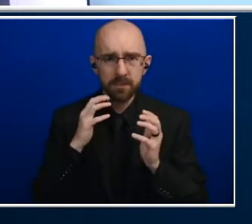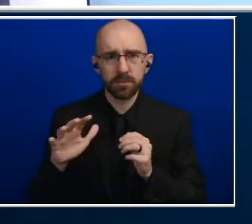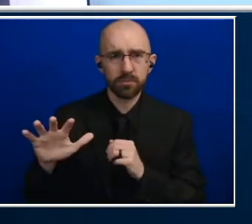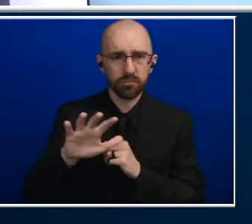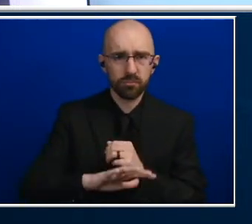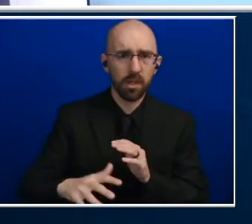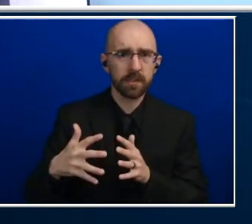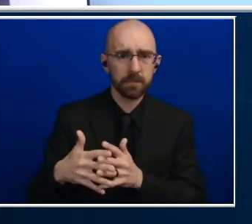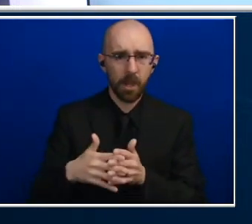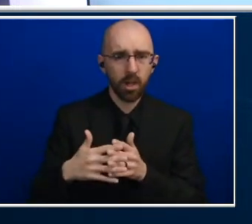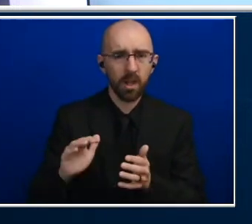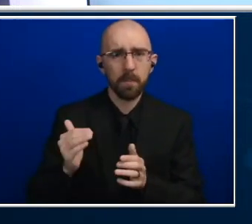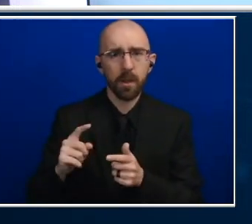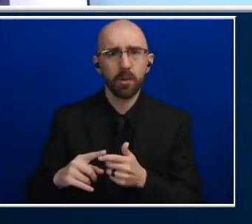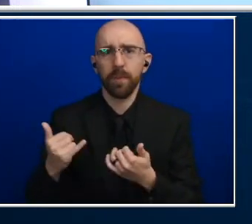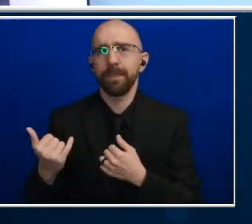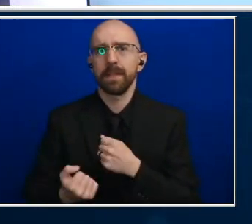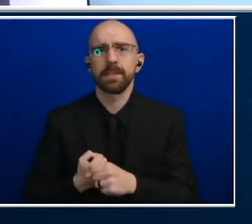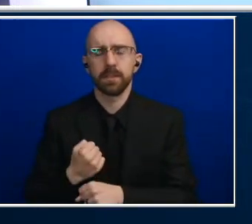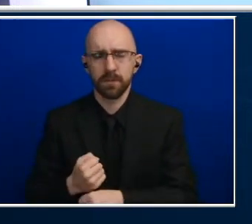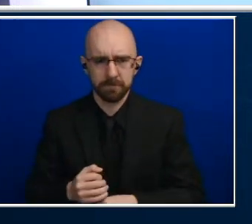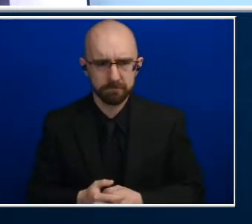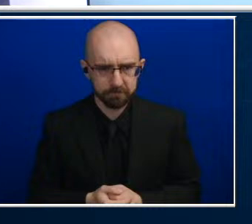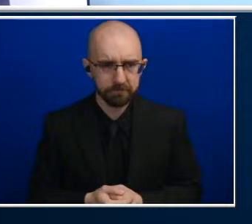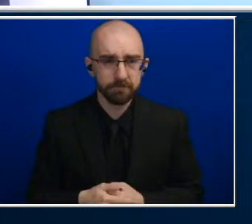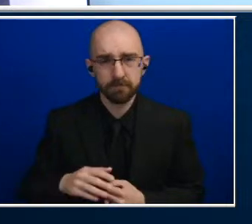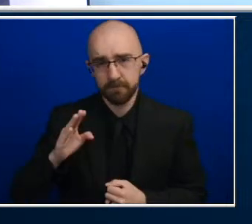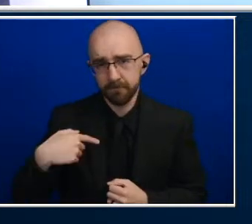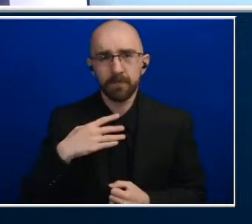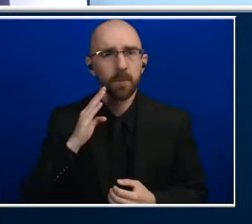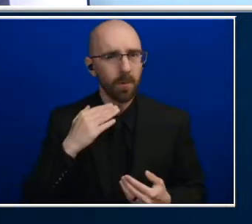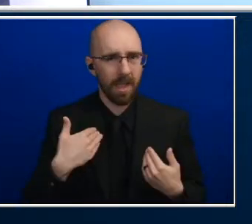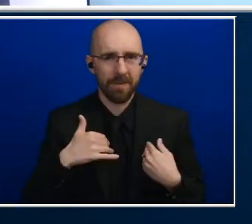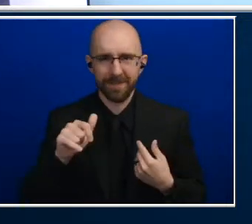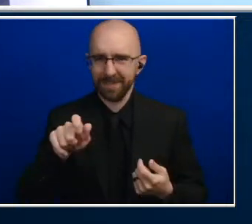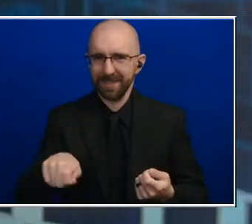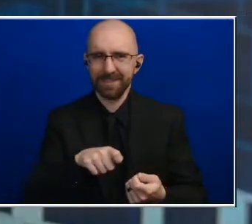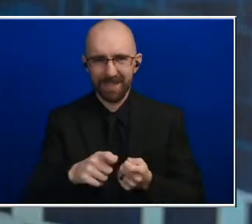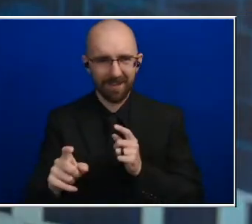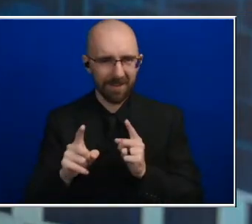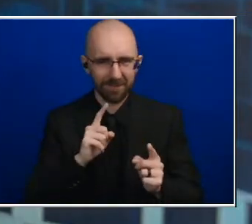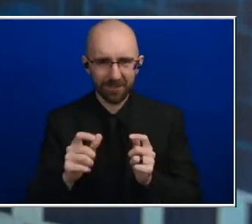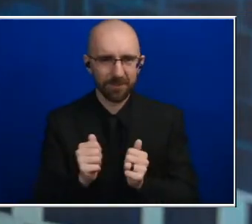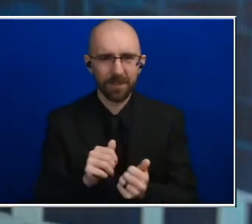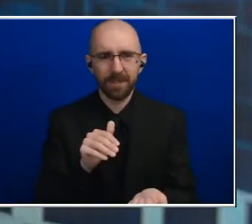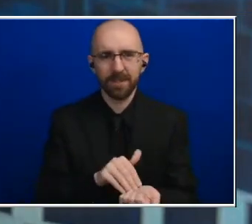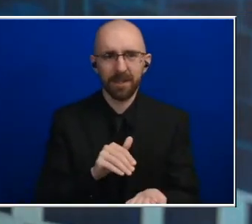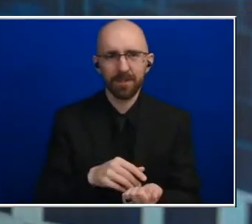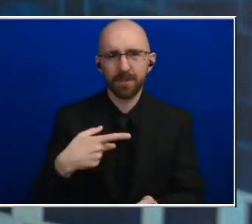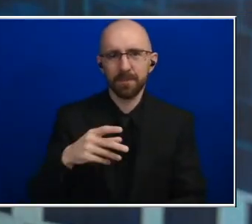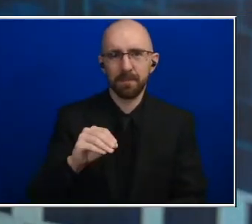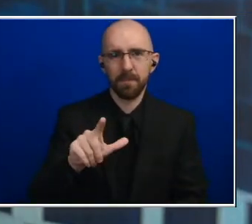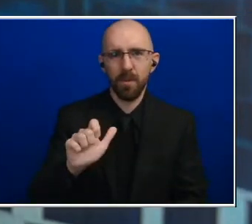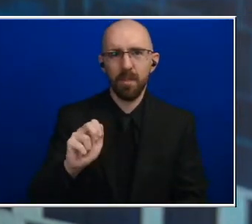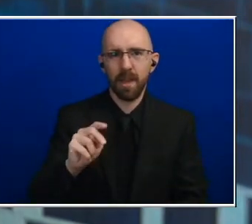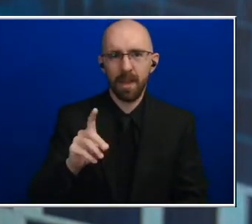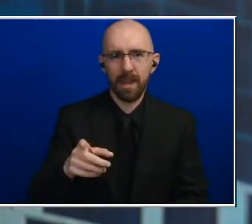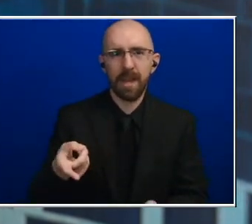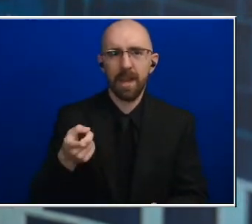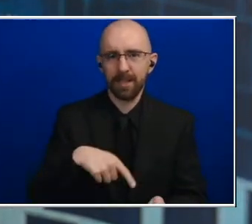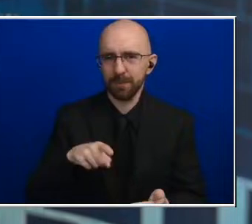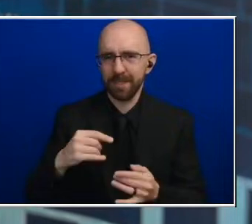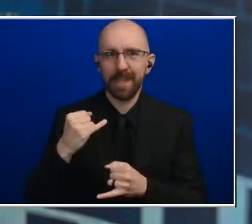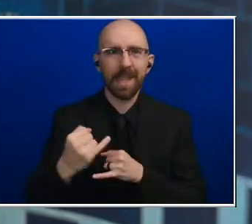to this year? You know, Alexis, we're going to have this exact conversation with Dr. Greg Pullen next week, and he is an international expert